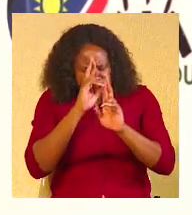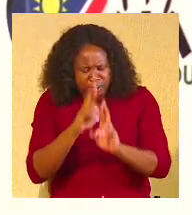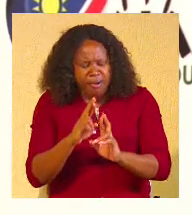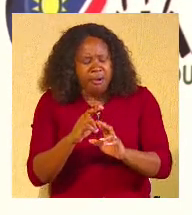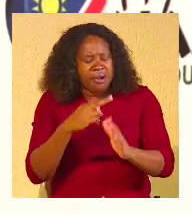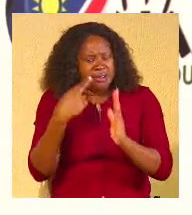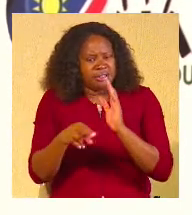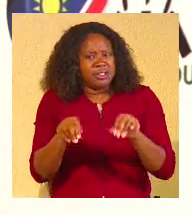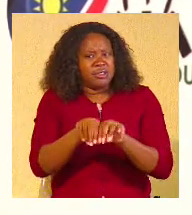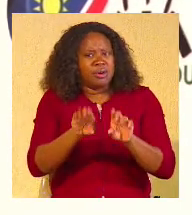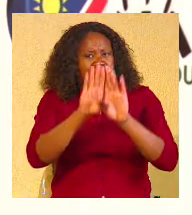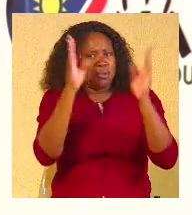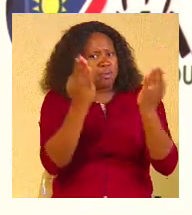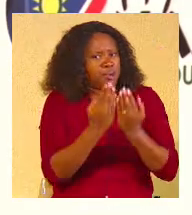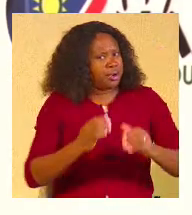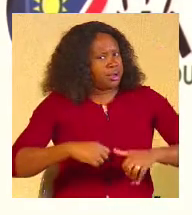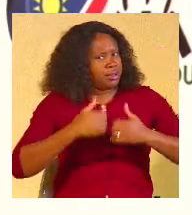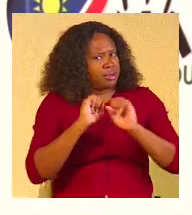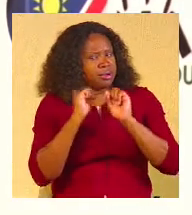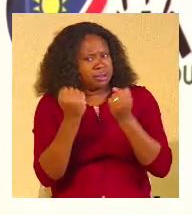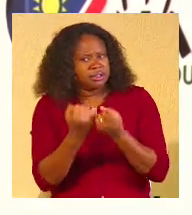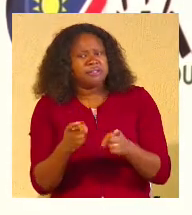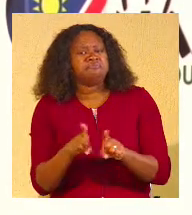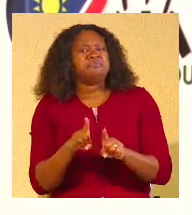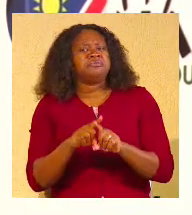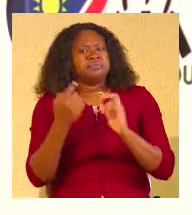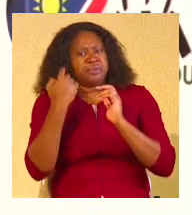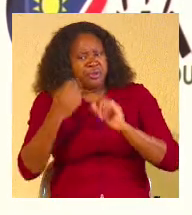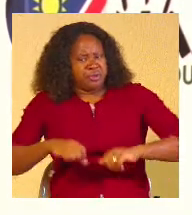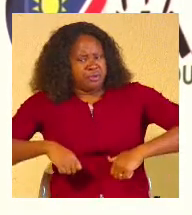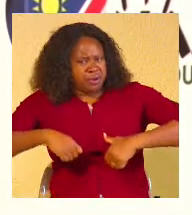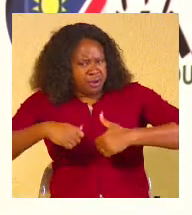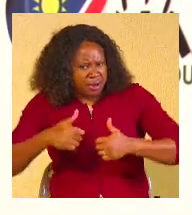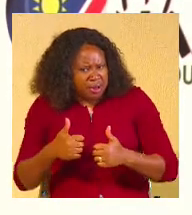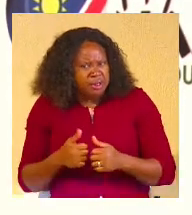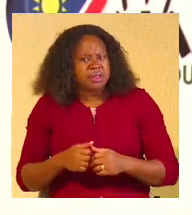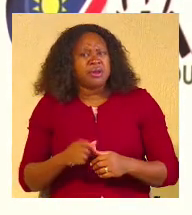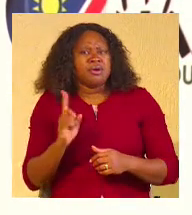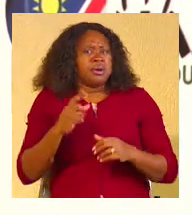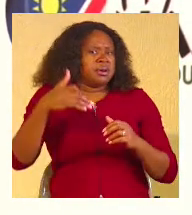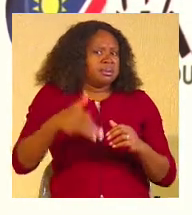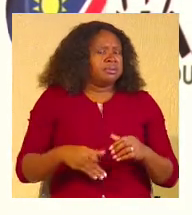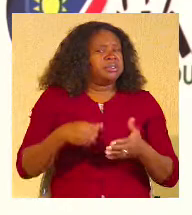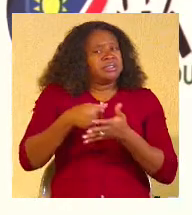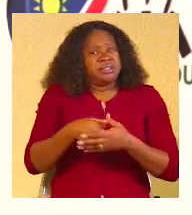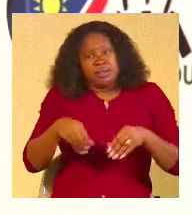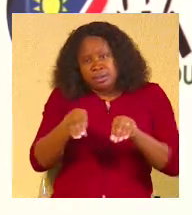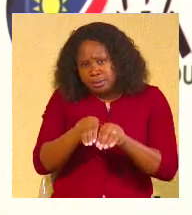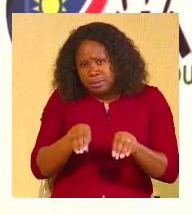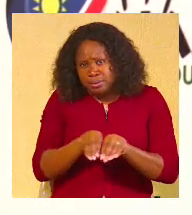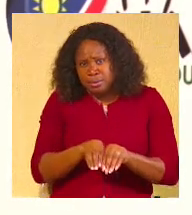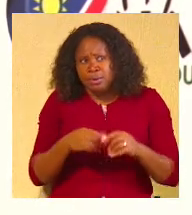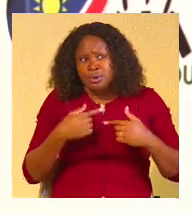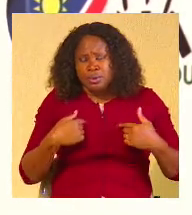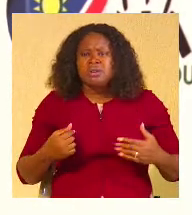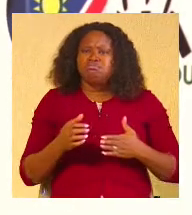World Health Organization, as well as our Ministry of Health, the efforts that the country is actually putting in place, and that we are the ones